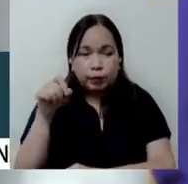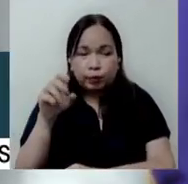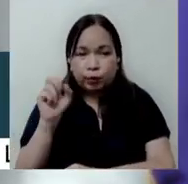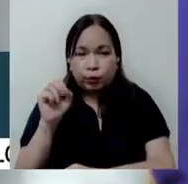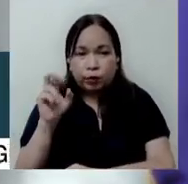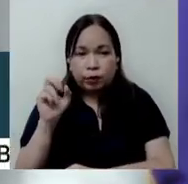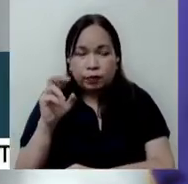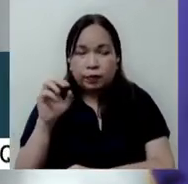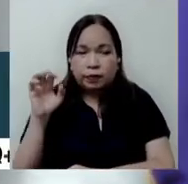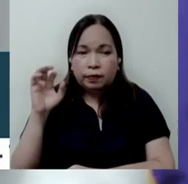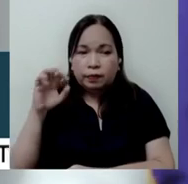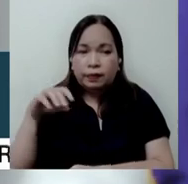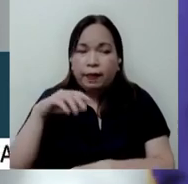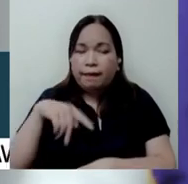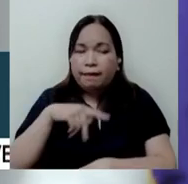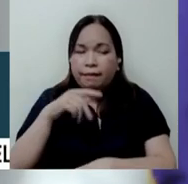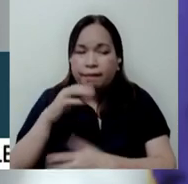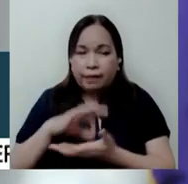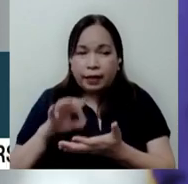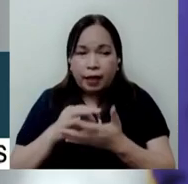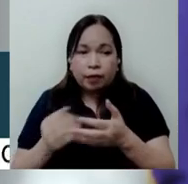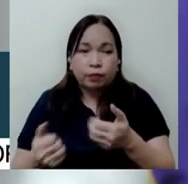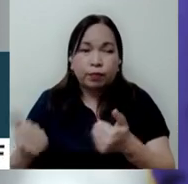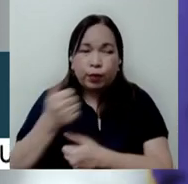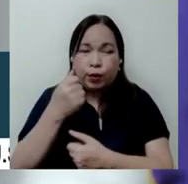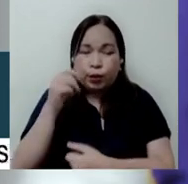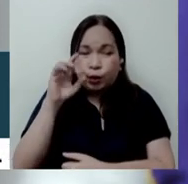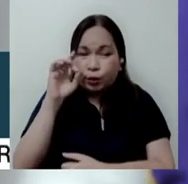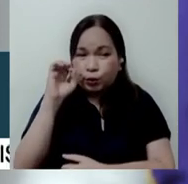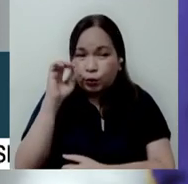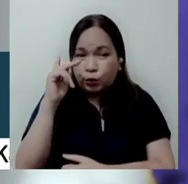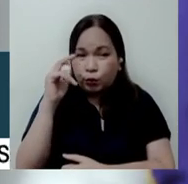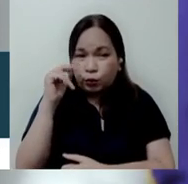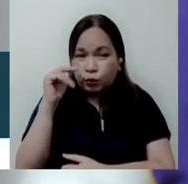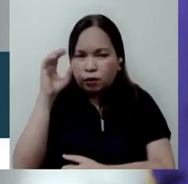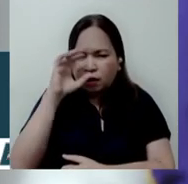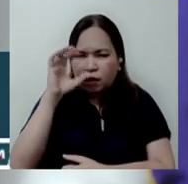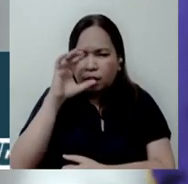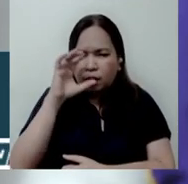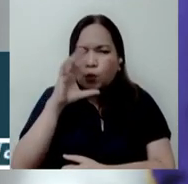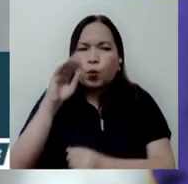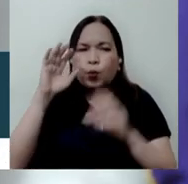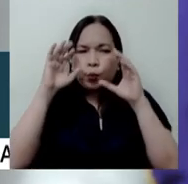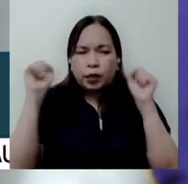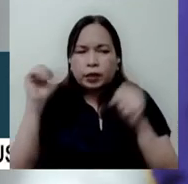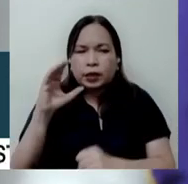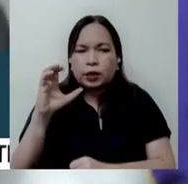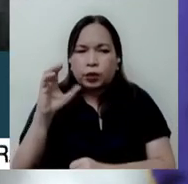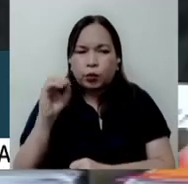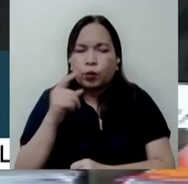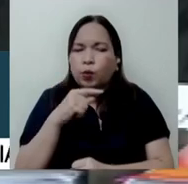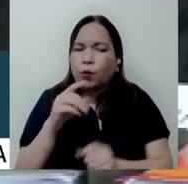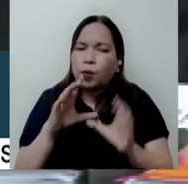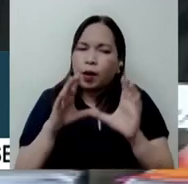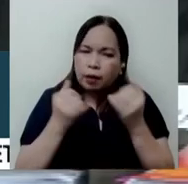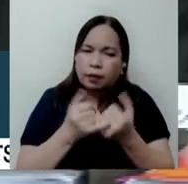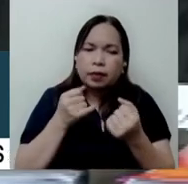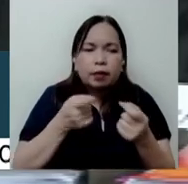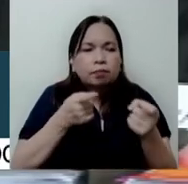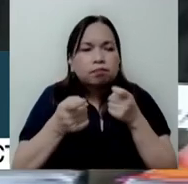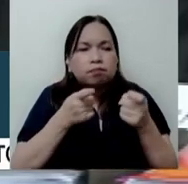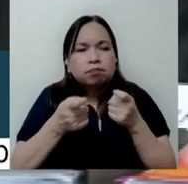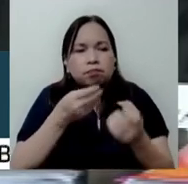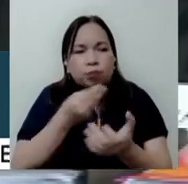Chief Benjamin Diokno says the search has begun for the president and CEO of the corporation that will manage the fund. The